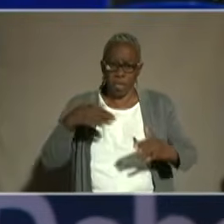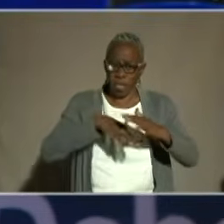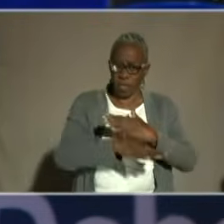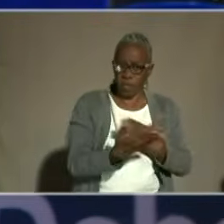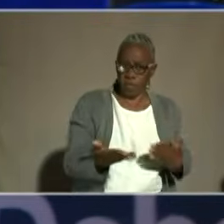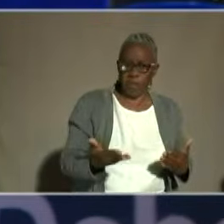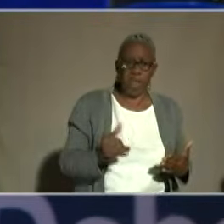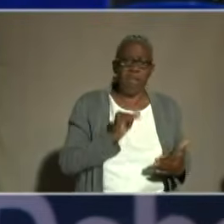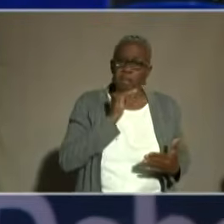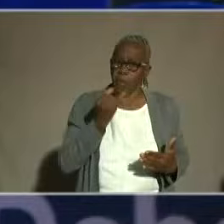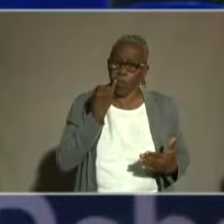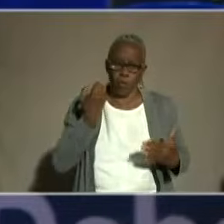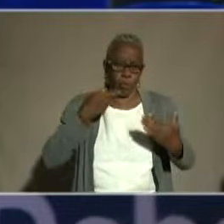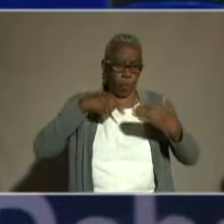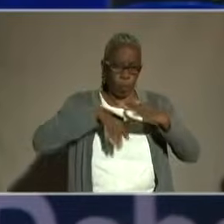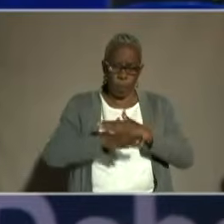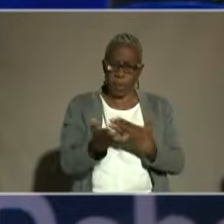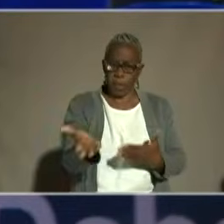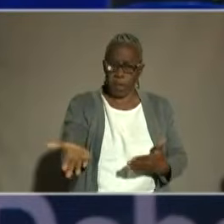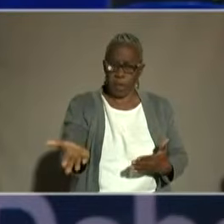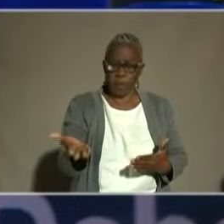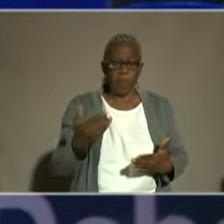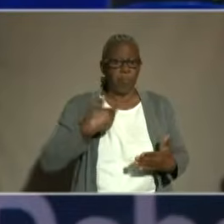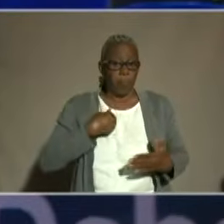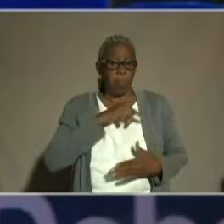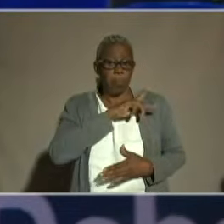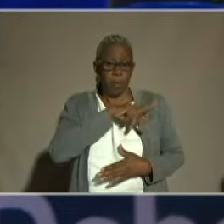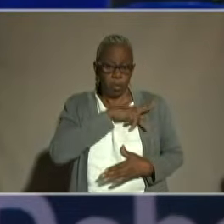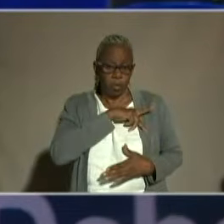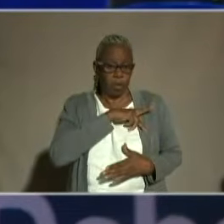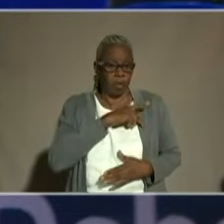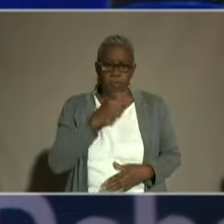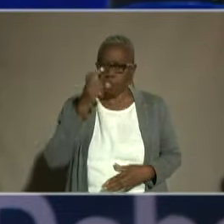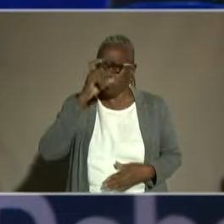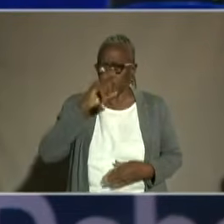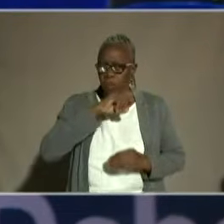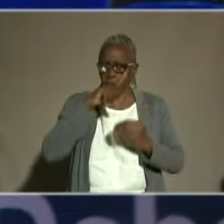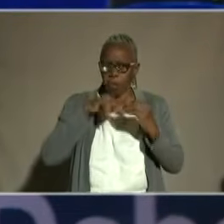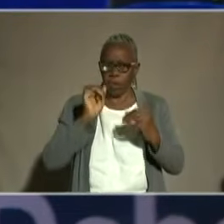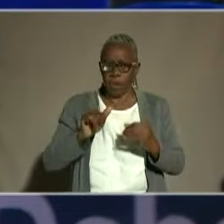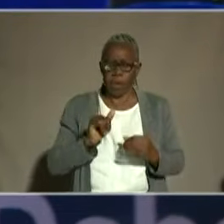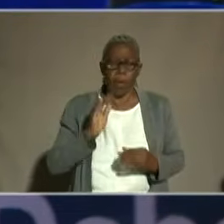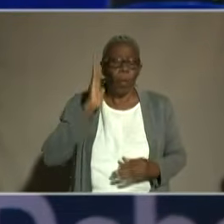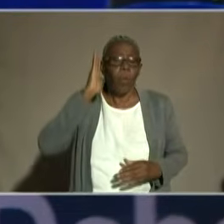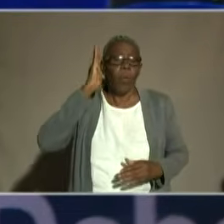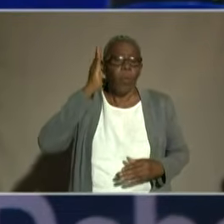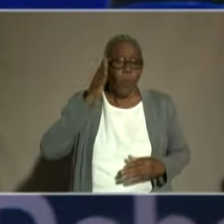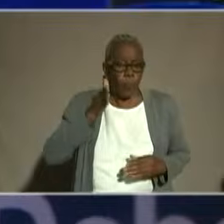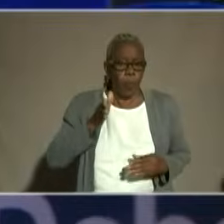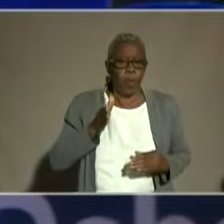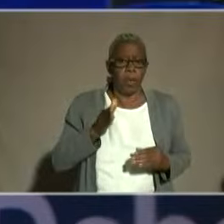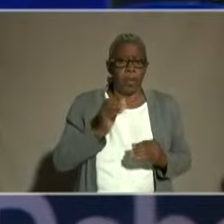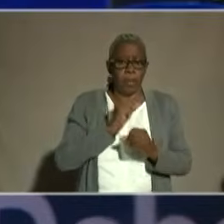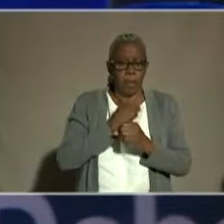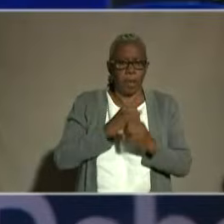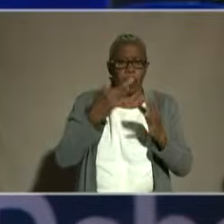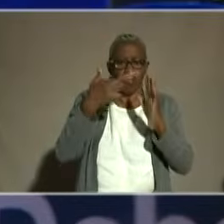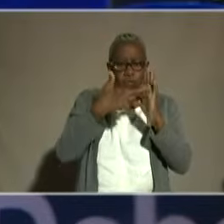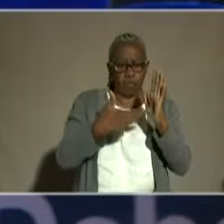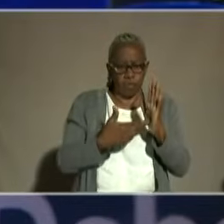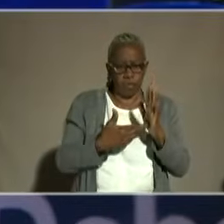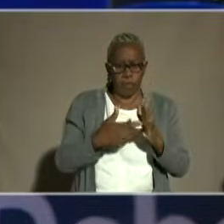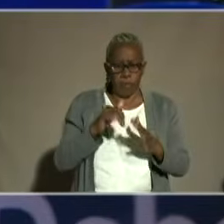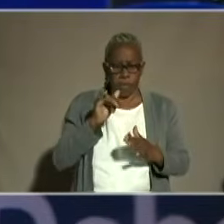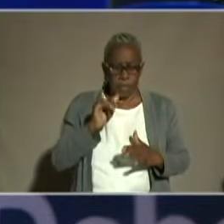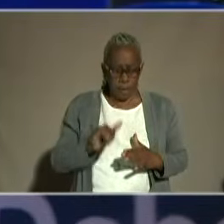Cobre. And this is something that I am personally very serious about, and we will put in legislation to end